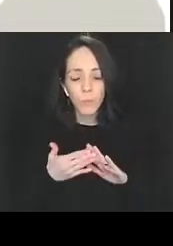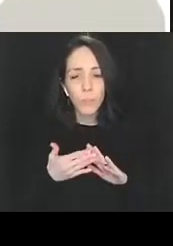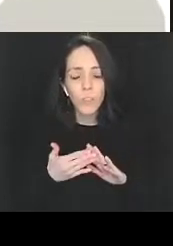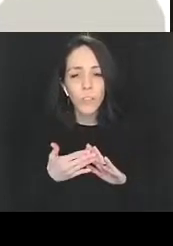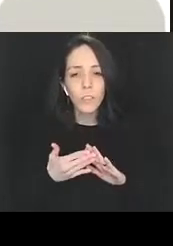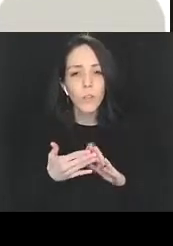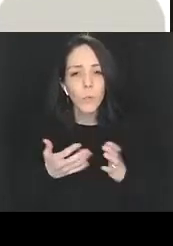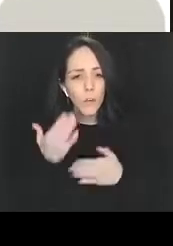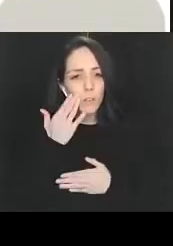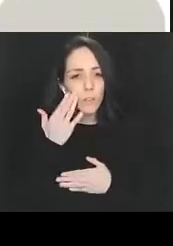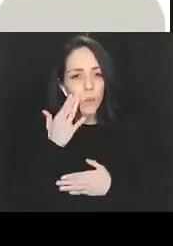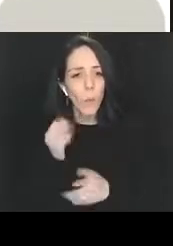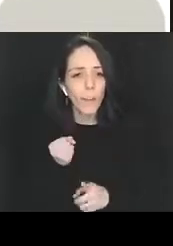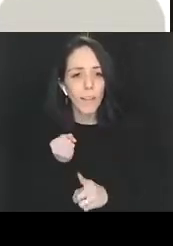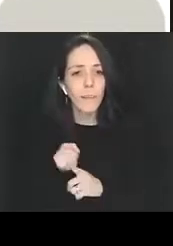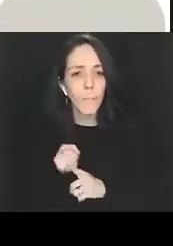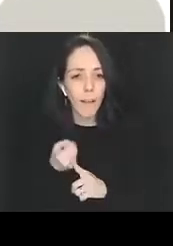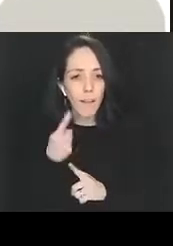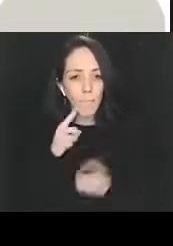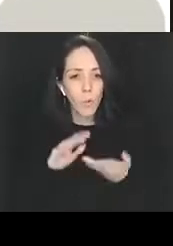having for our community.